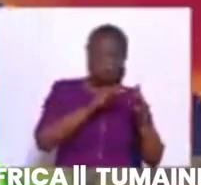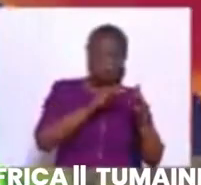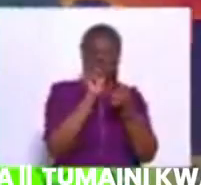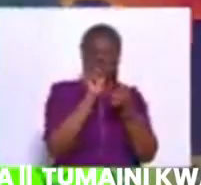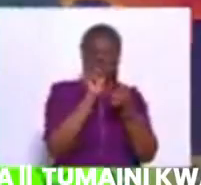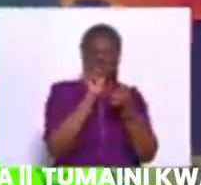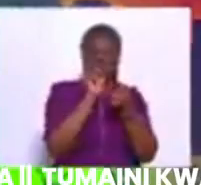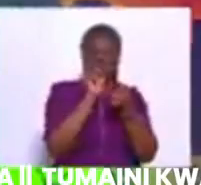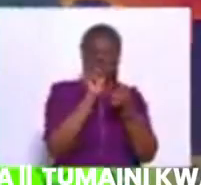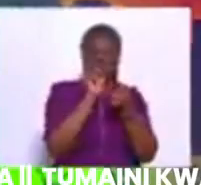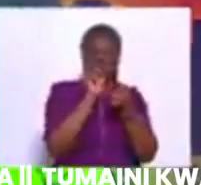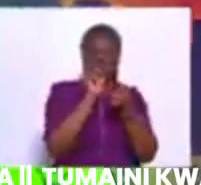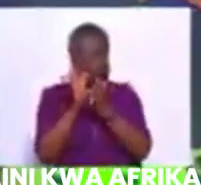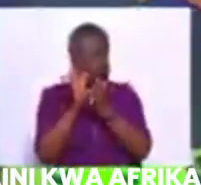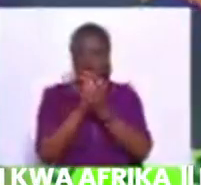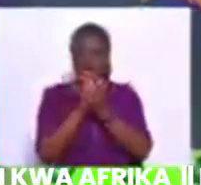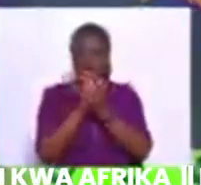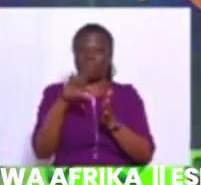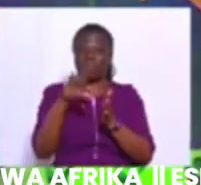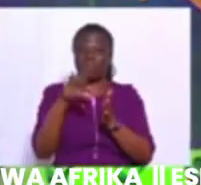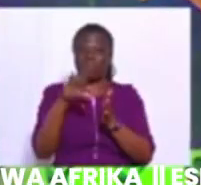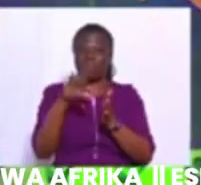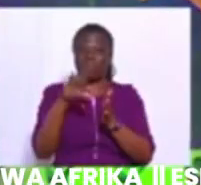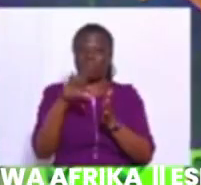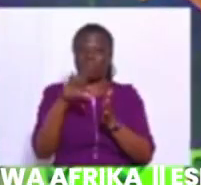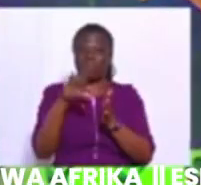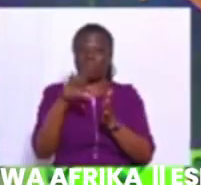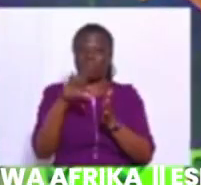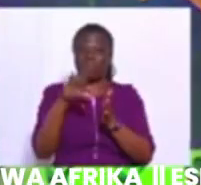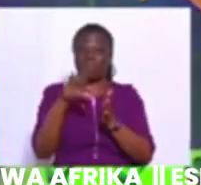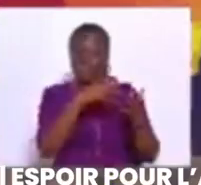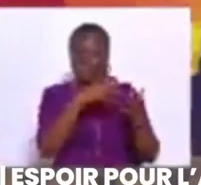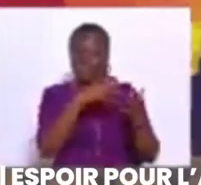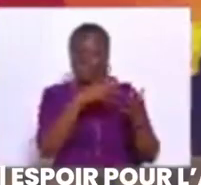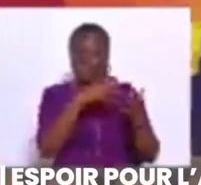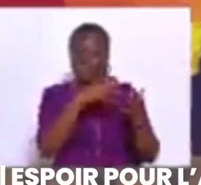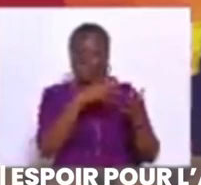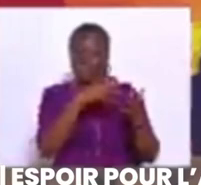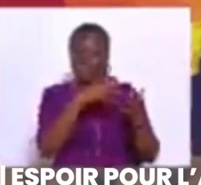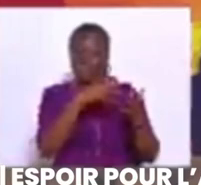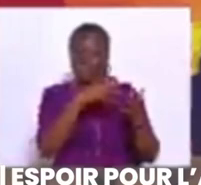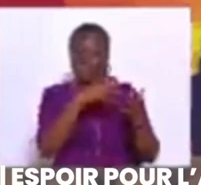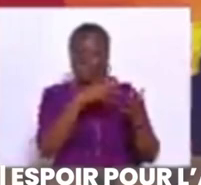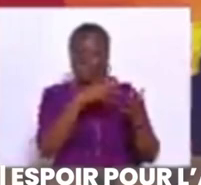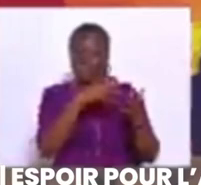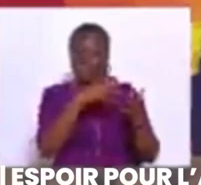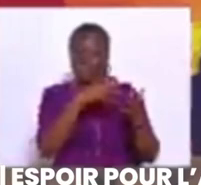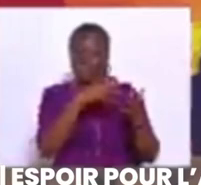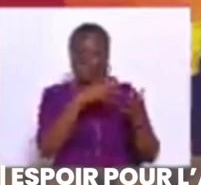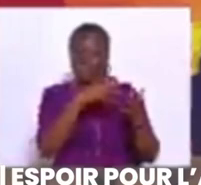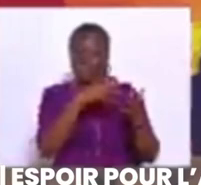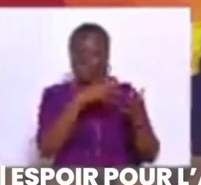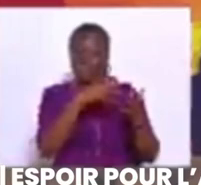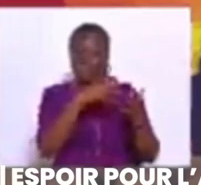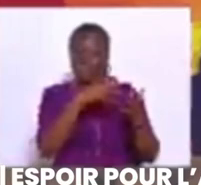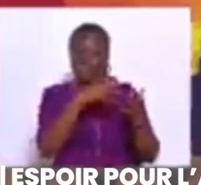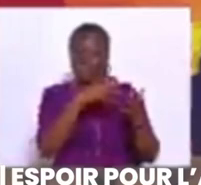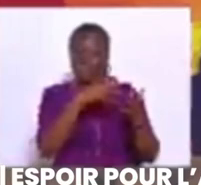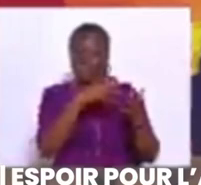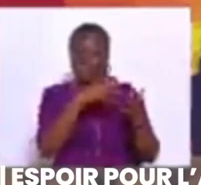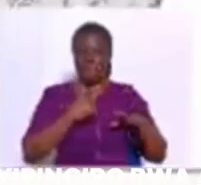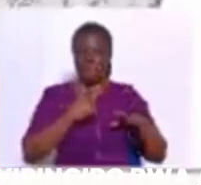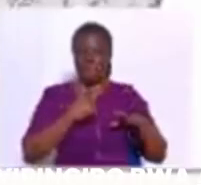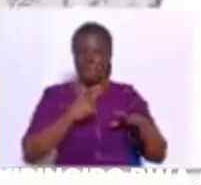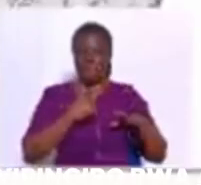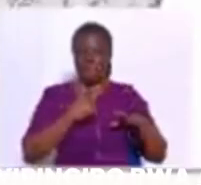they discovered something. The richest parts of China had the highest rates of cancer. The